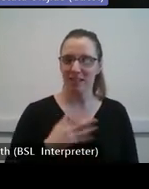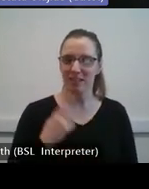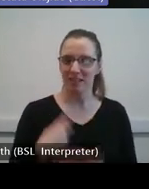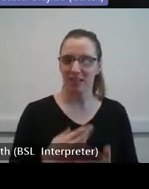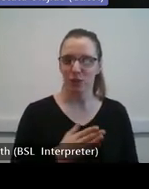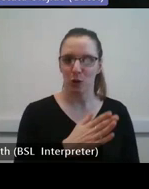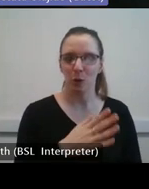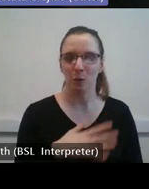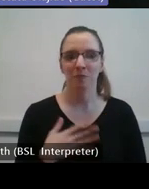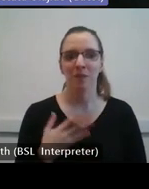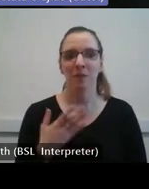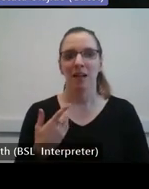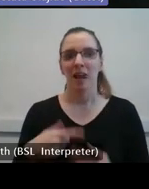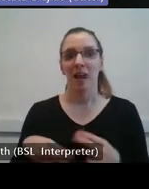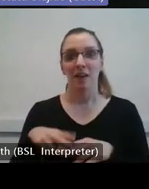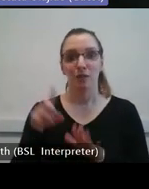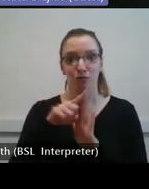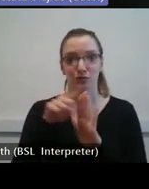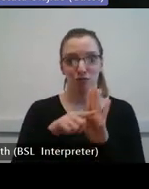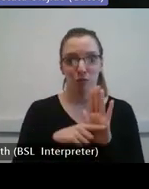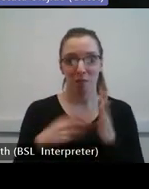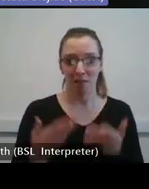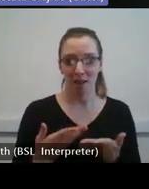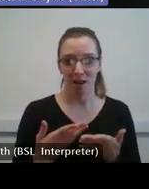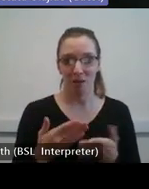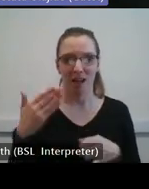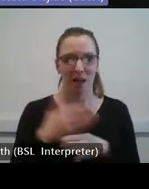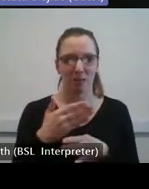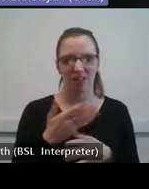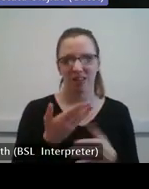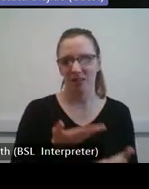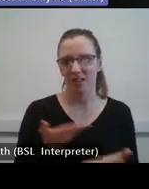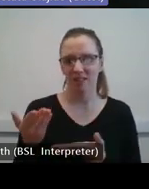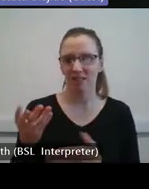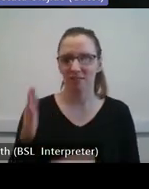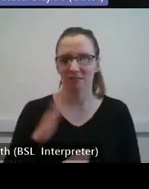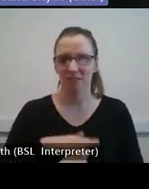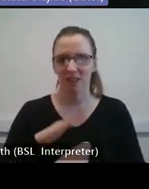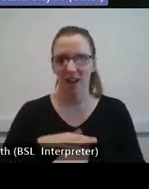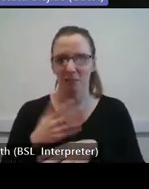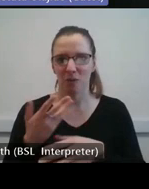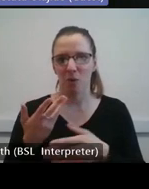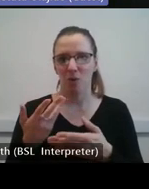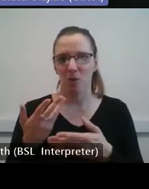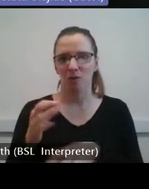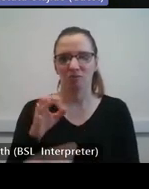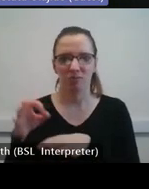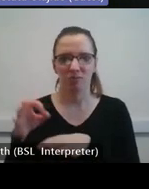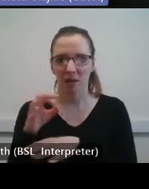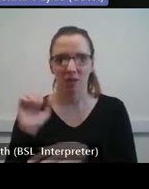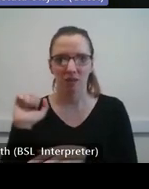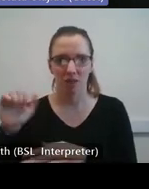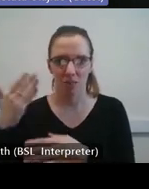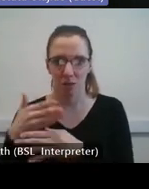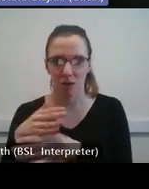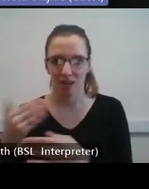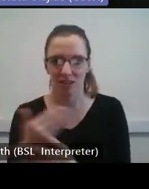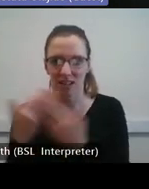rule now that employers are supposed to give in some time or some hours in their work